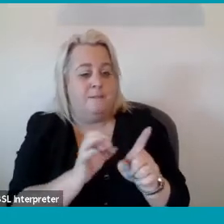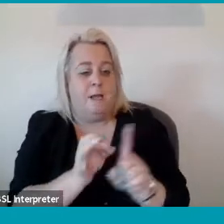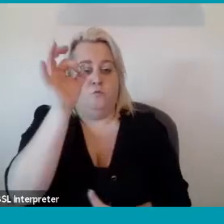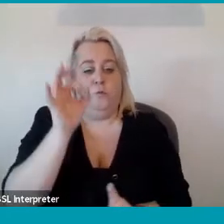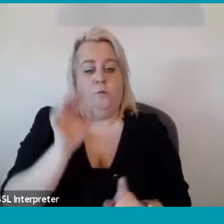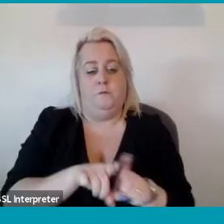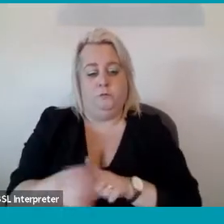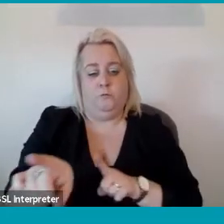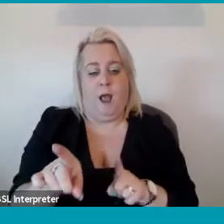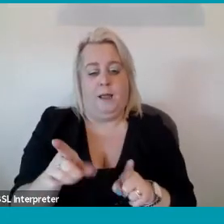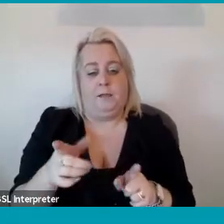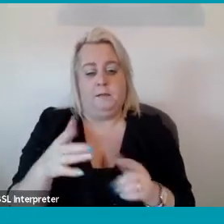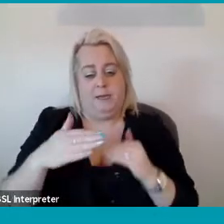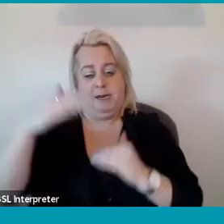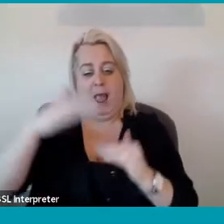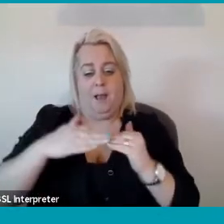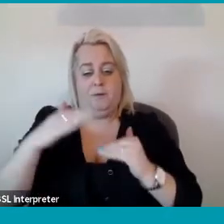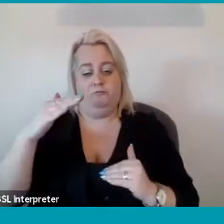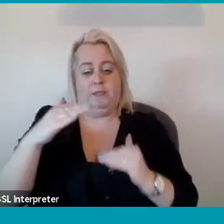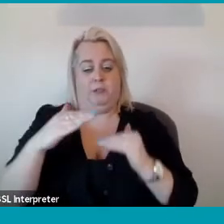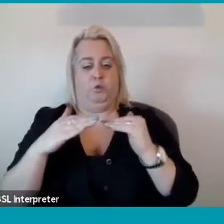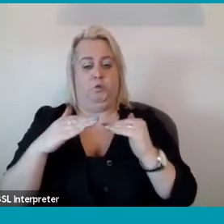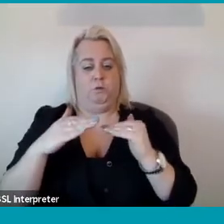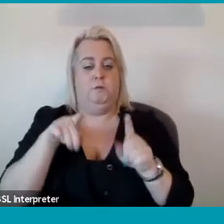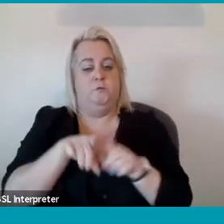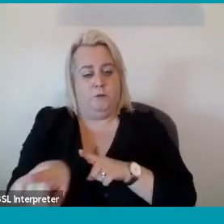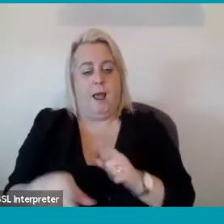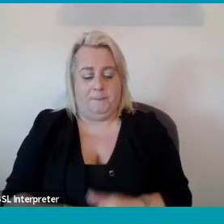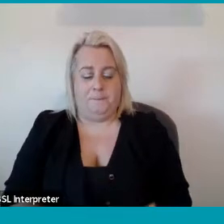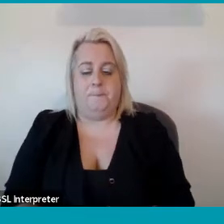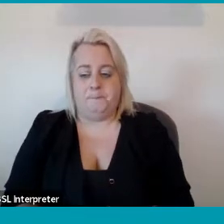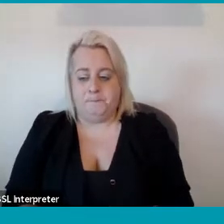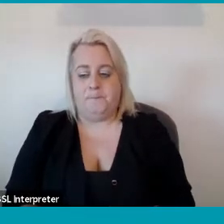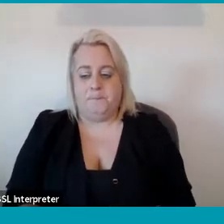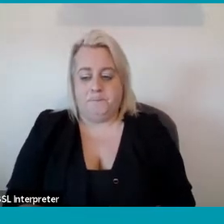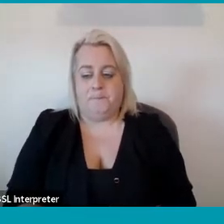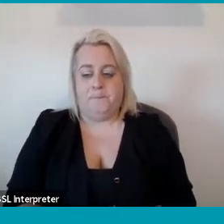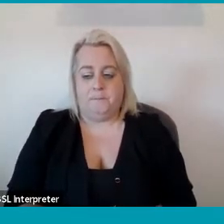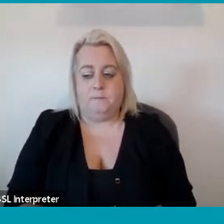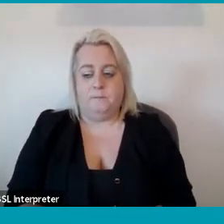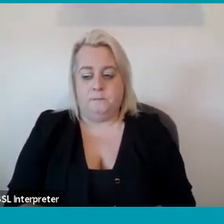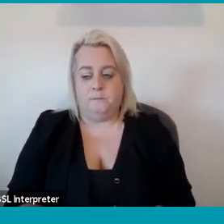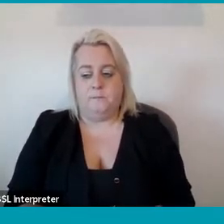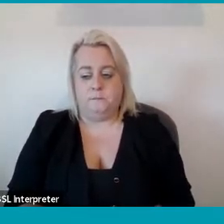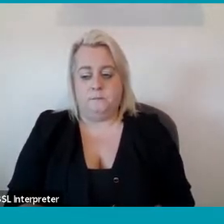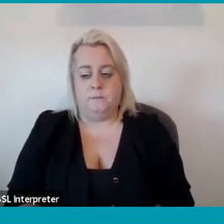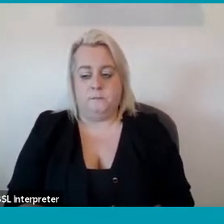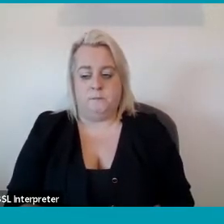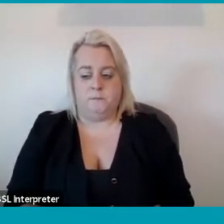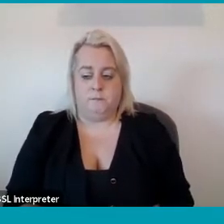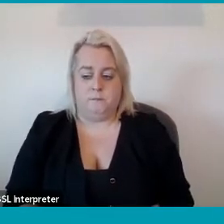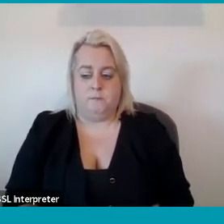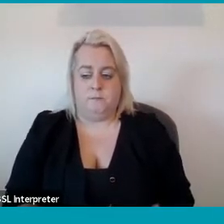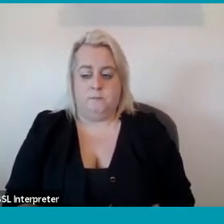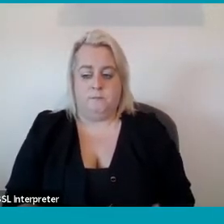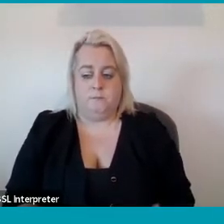gap. So yeah, I just thought I'd share some of those figures with you because I think it can be interesting sometimes to know what